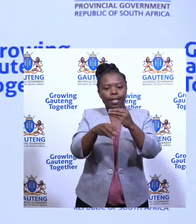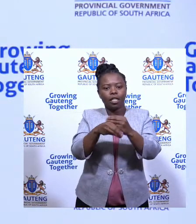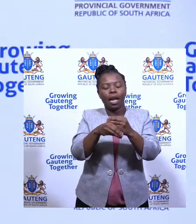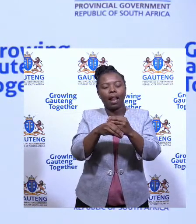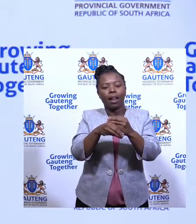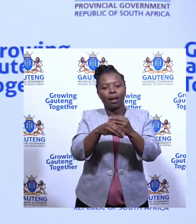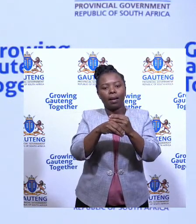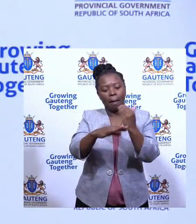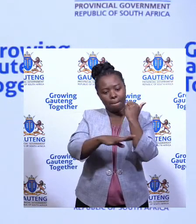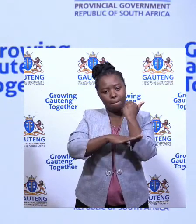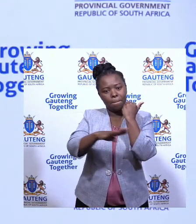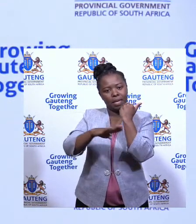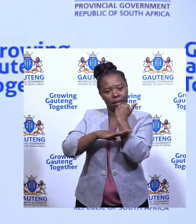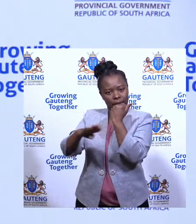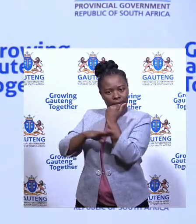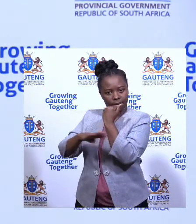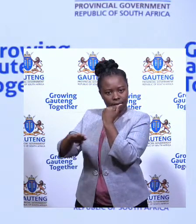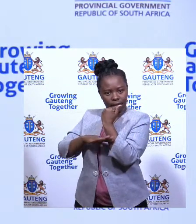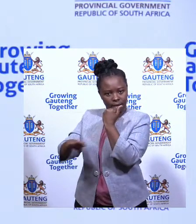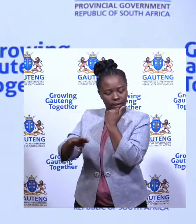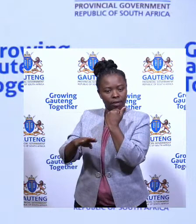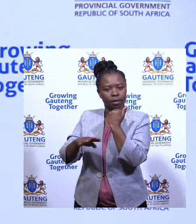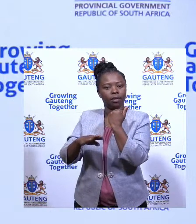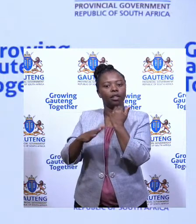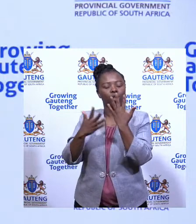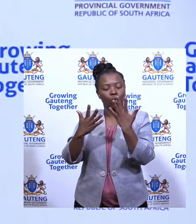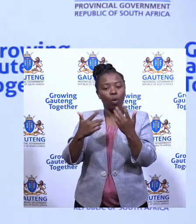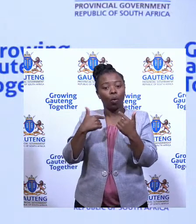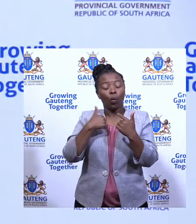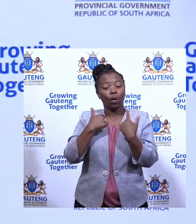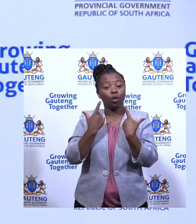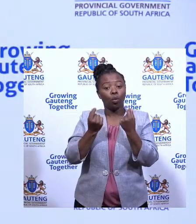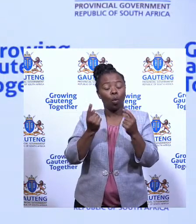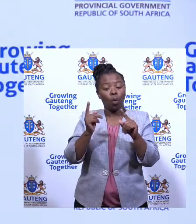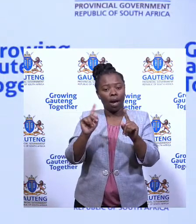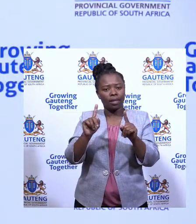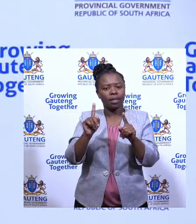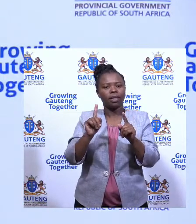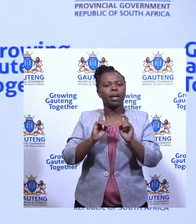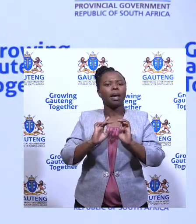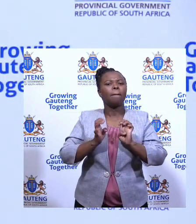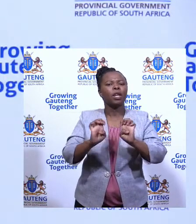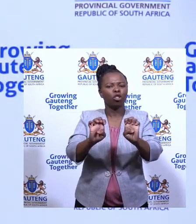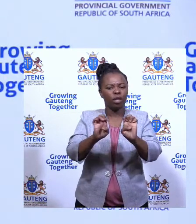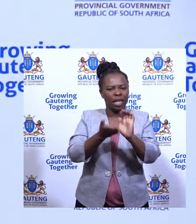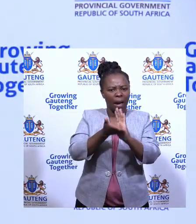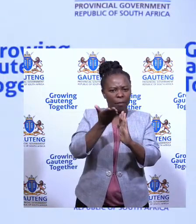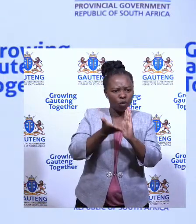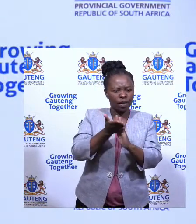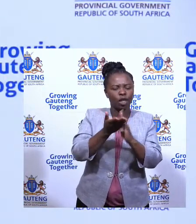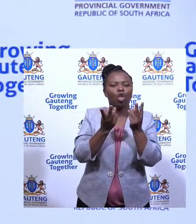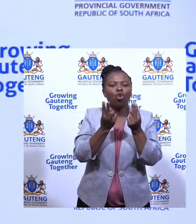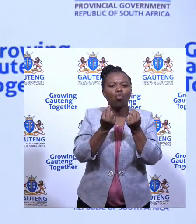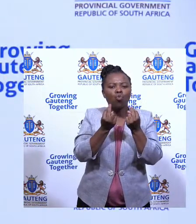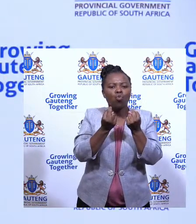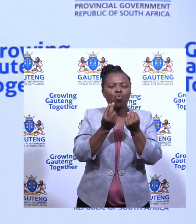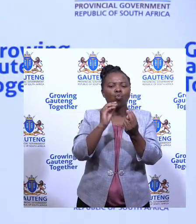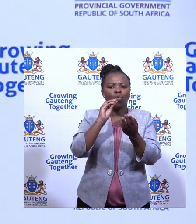capacity. And we're doing it by means of emergency repairs, upgrades, new